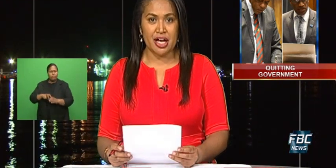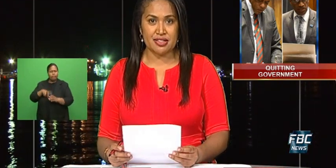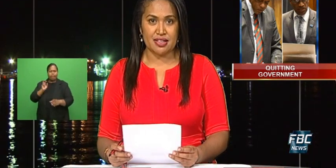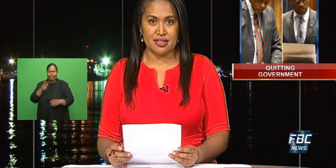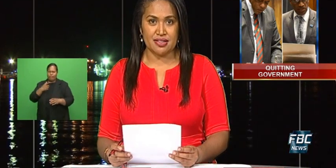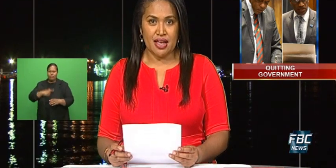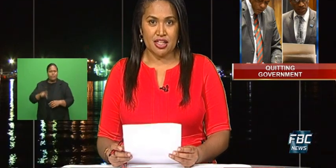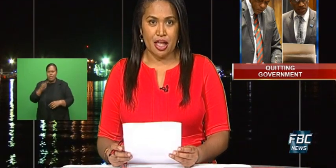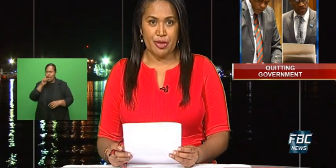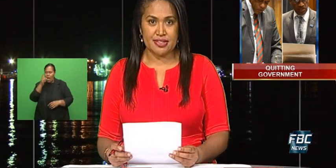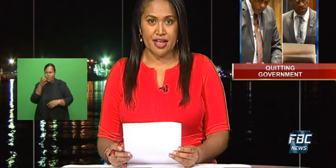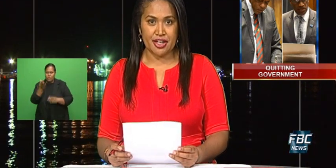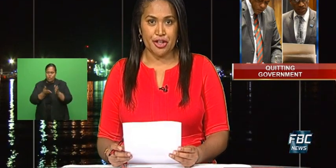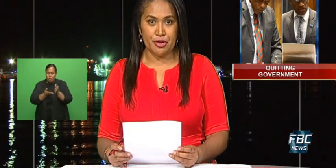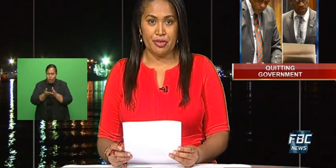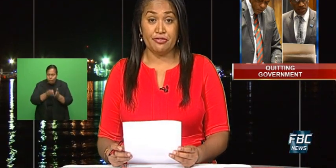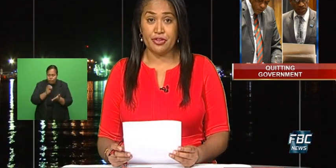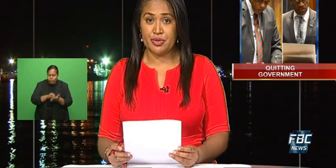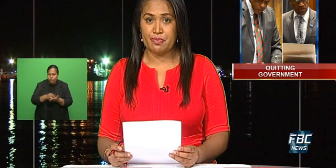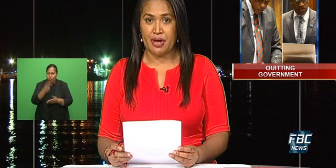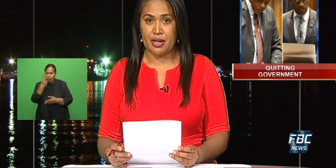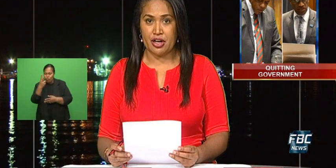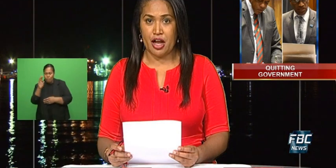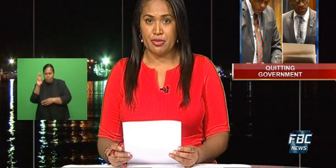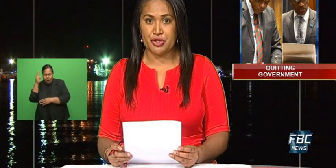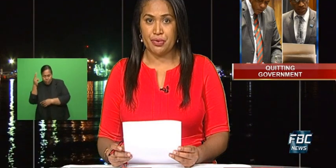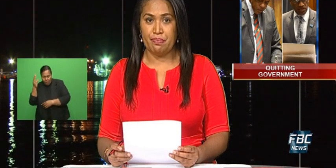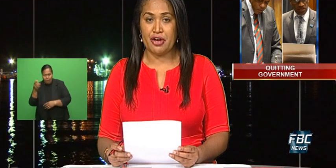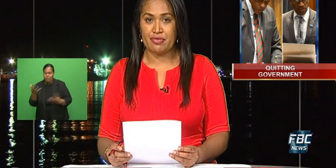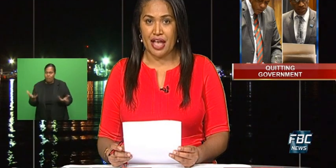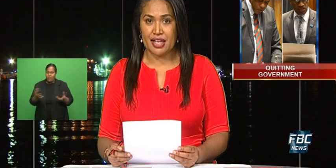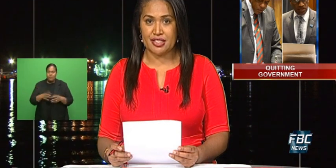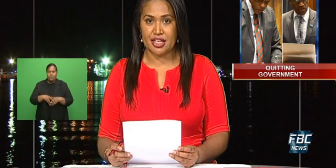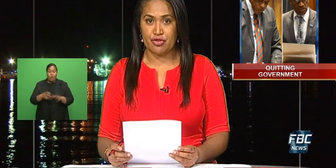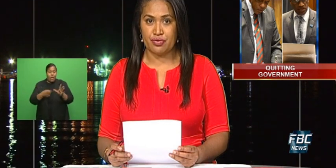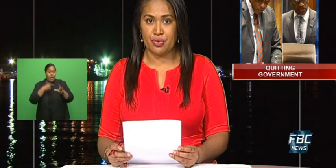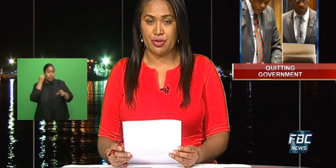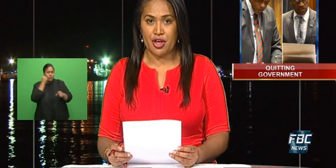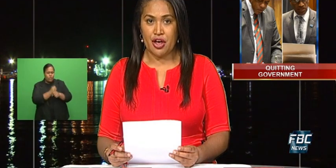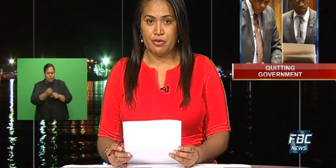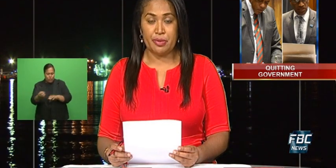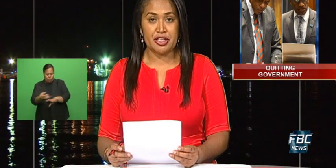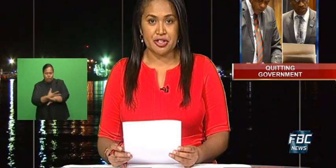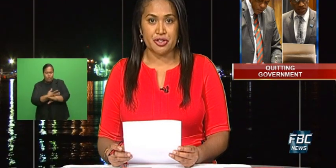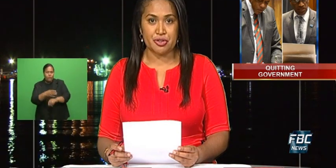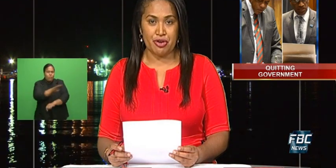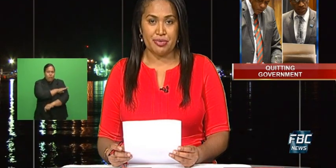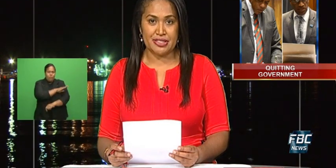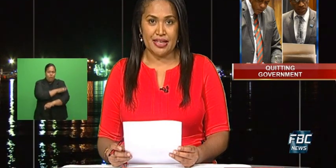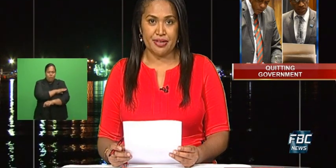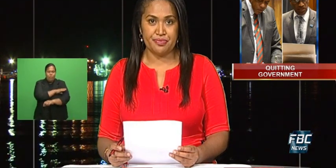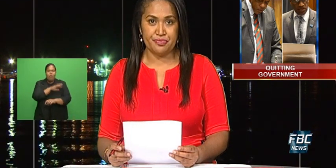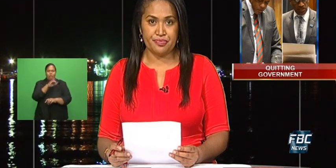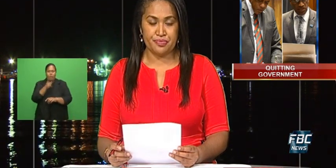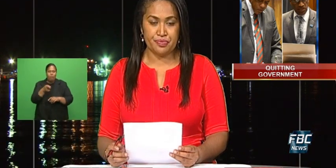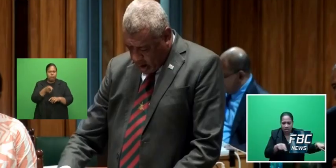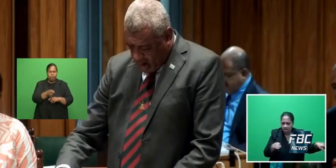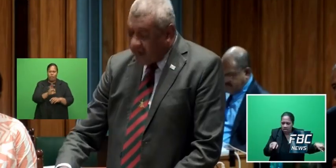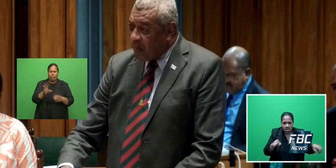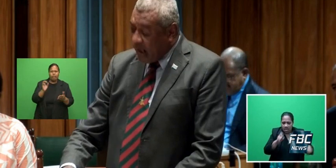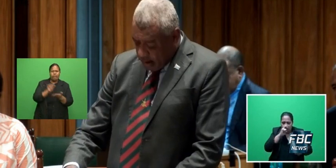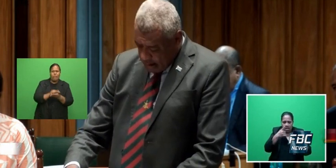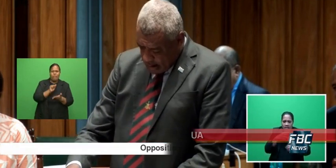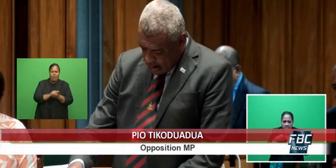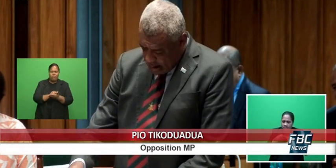two masters, claiming Syed Kayum influenced Bainimarama to bend reality and truth for political supremacy.